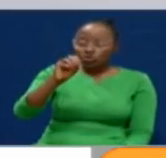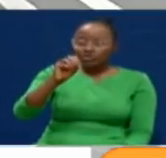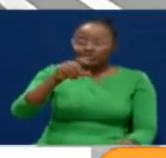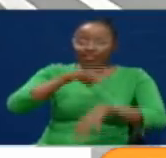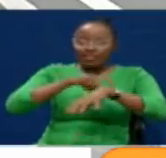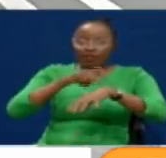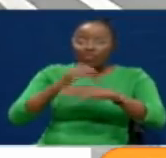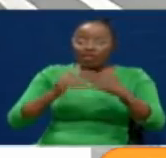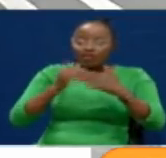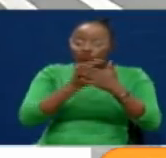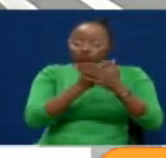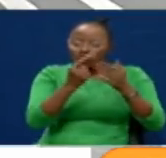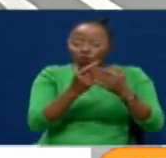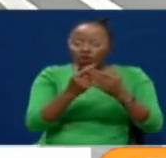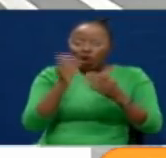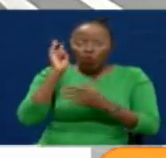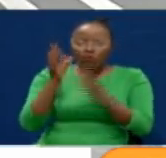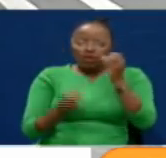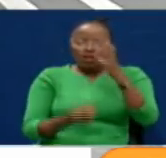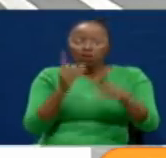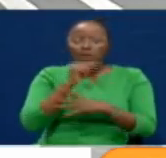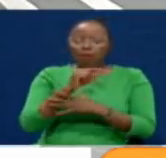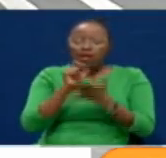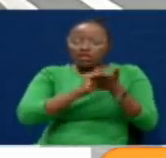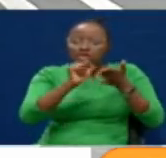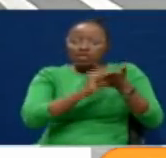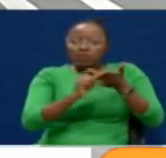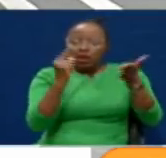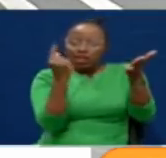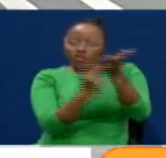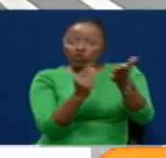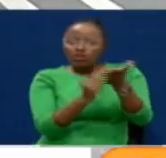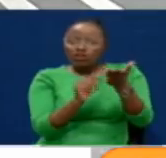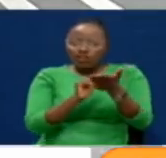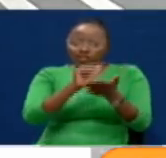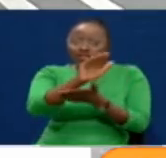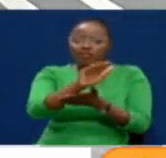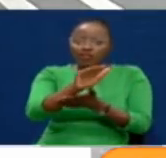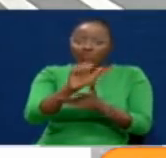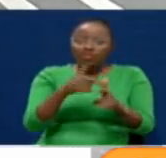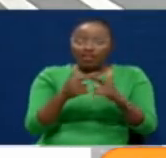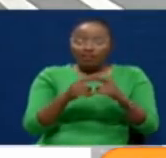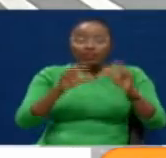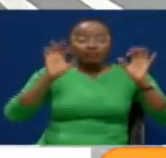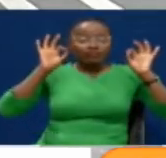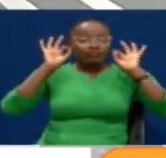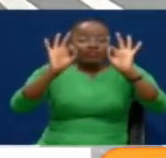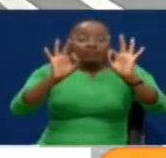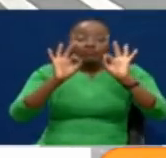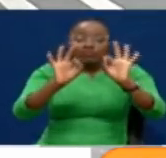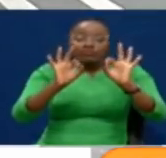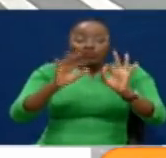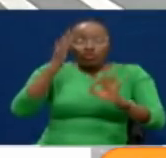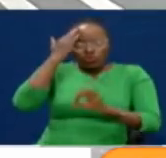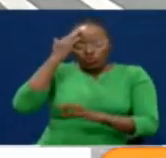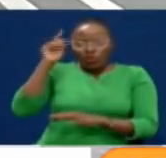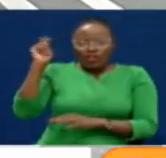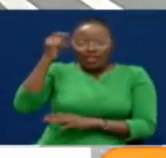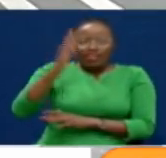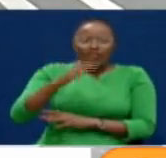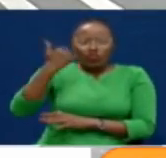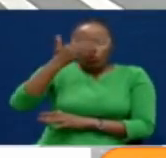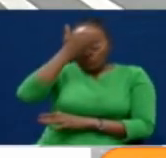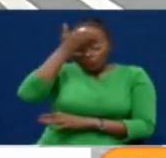out in the next few weeks. Interesting. Written by a Ugandan. That's interesting. And he sent me excerpts, and incredible. You know, Kenyans forget that